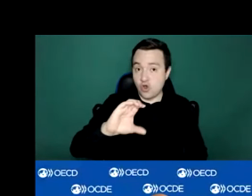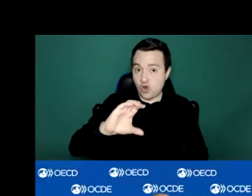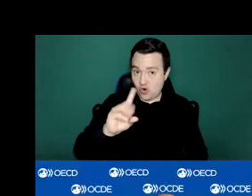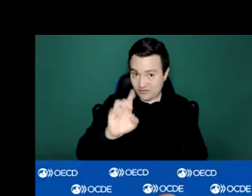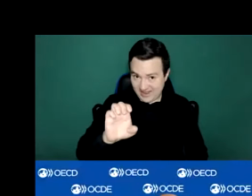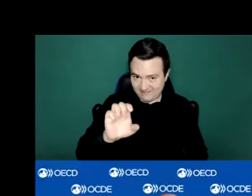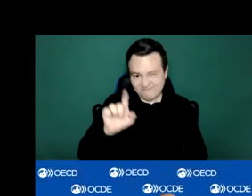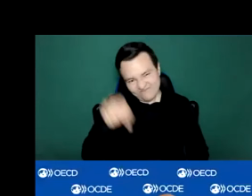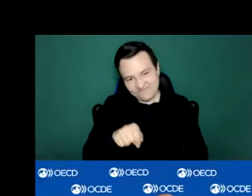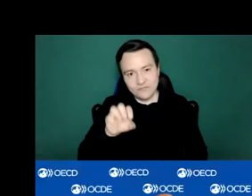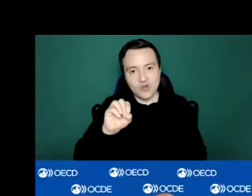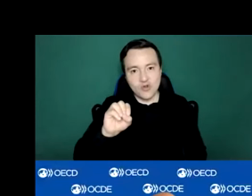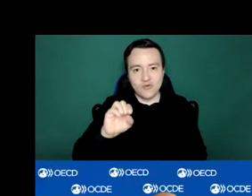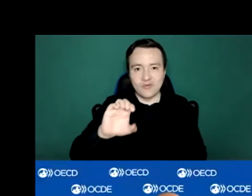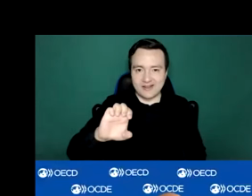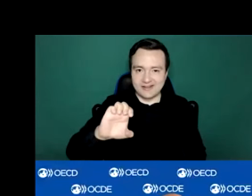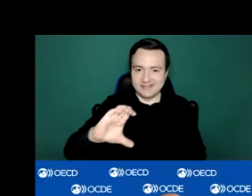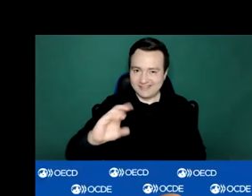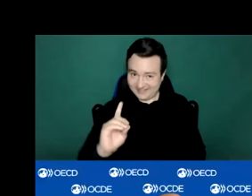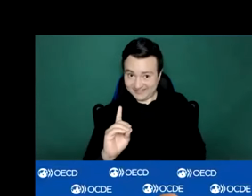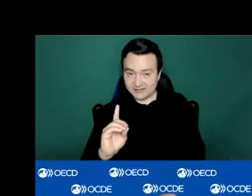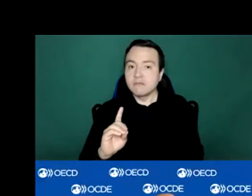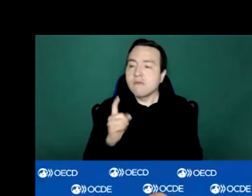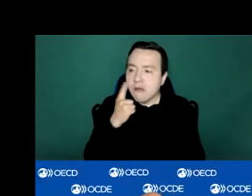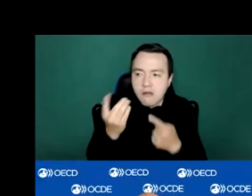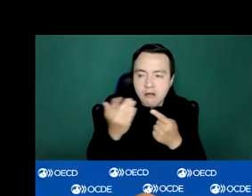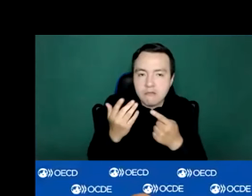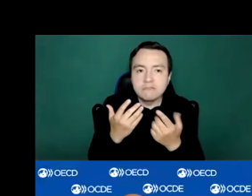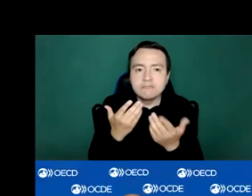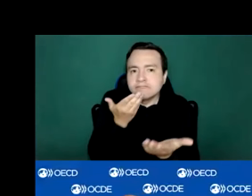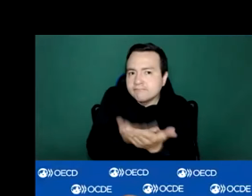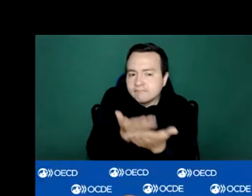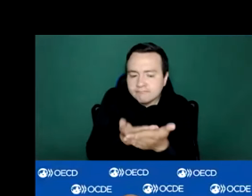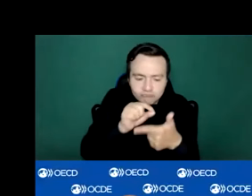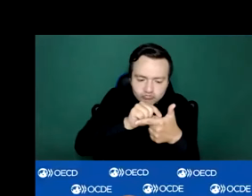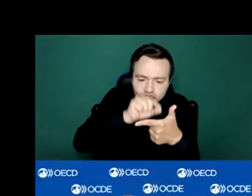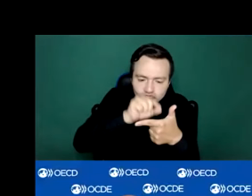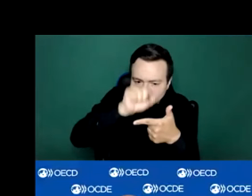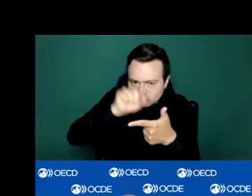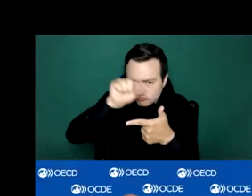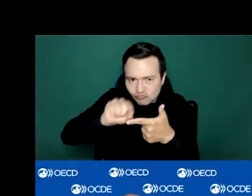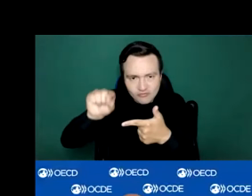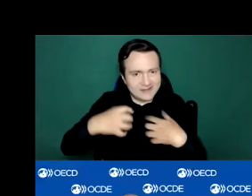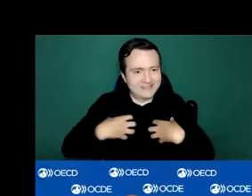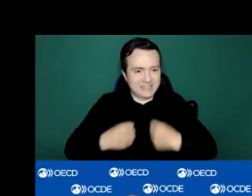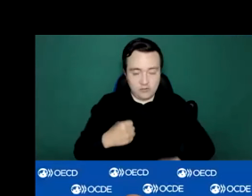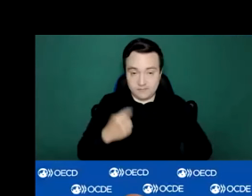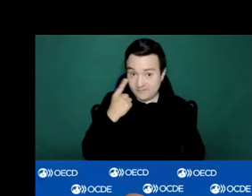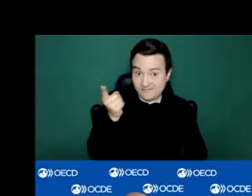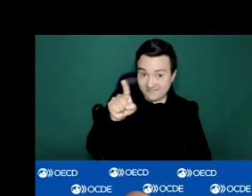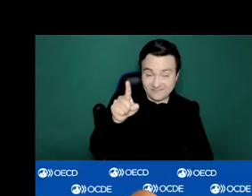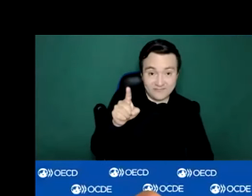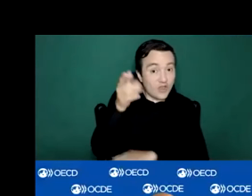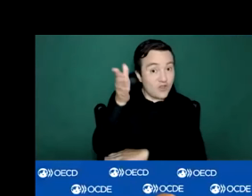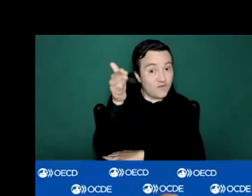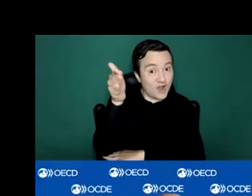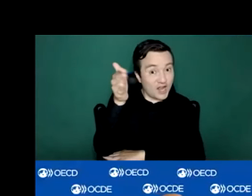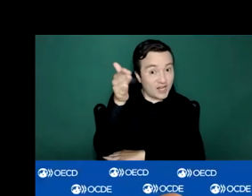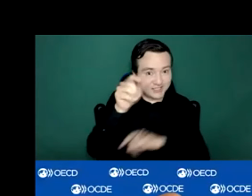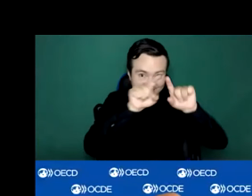systems indicator. This that I'm showing there is the number of countries that have signed up to participate in what we're calling the PISA